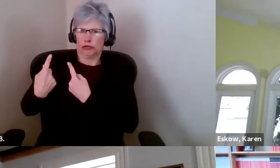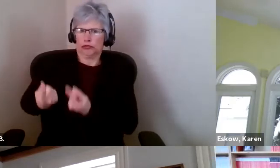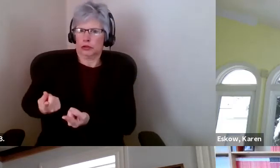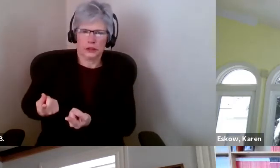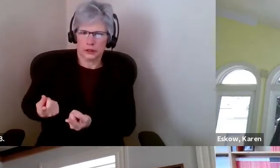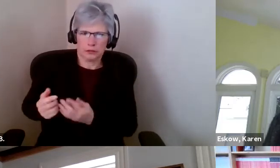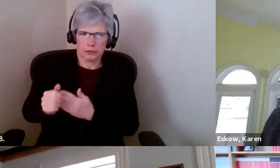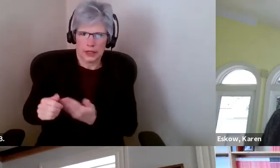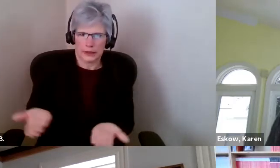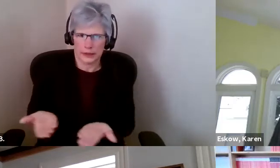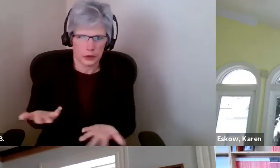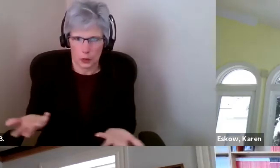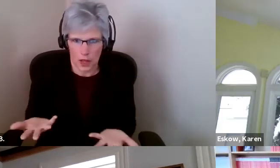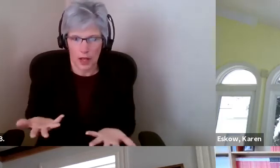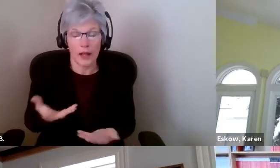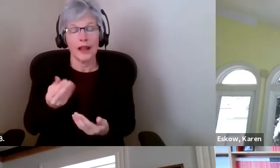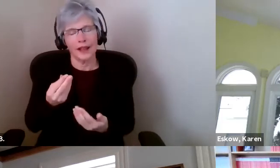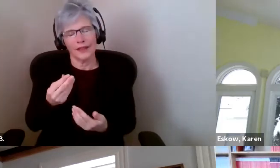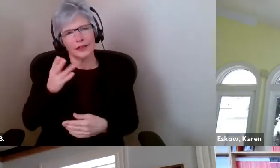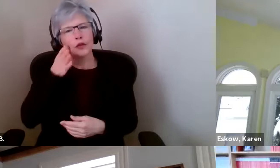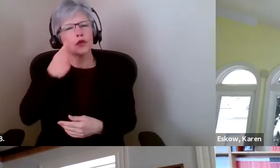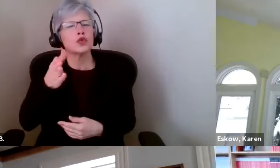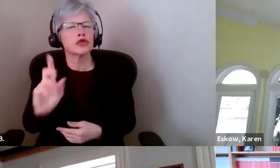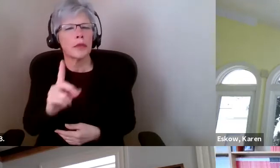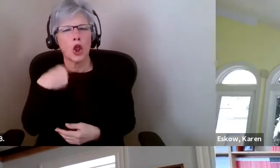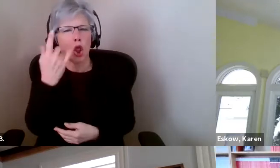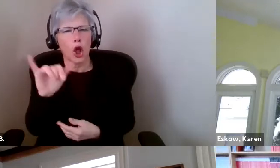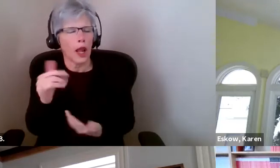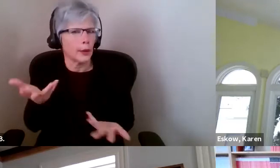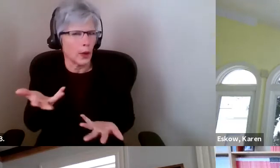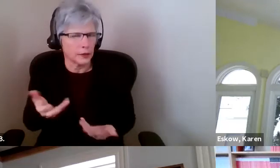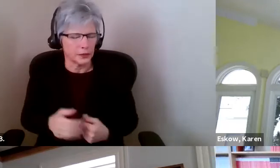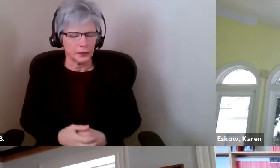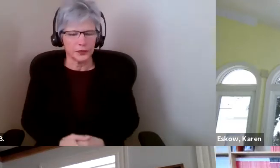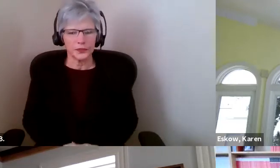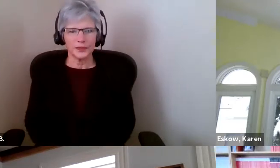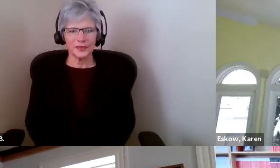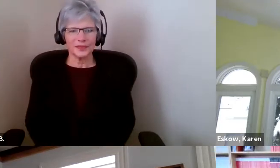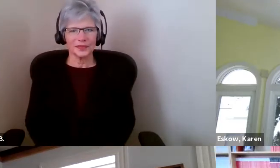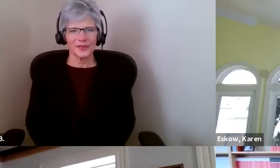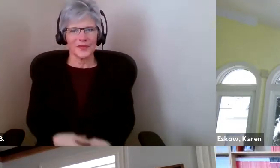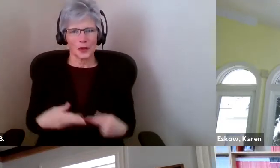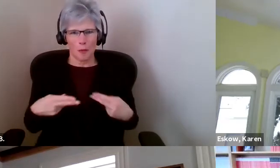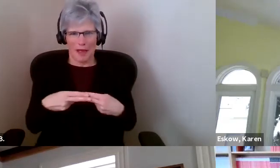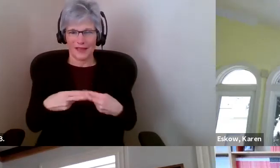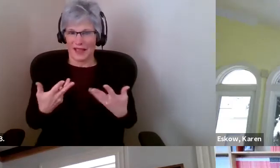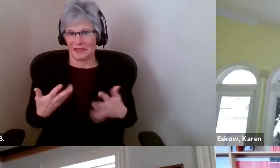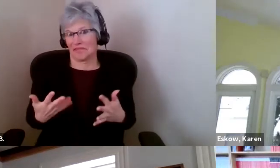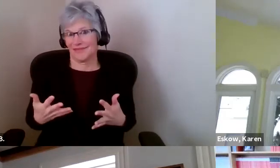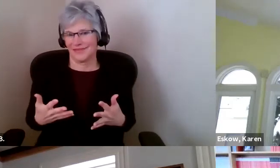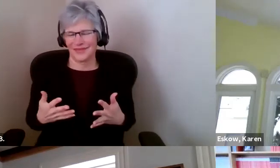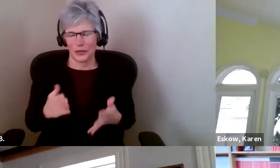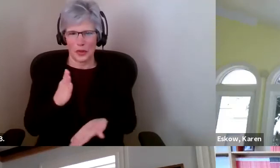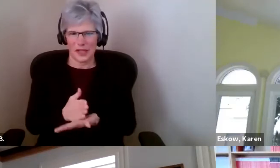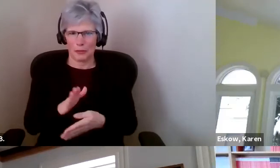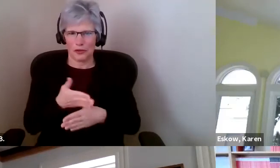what is the future of democracy? So this is the last of my slides. So I'm going to unshare my screen and